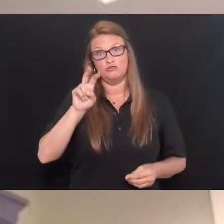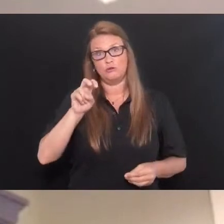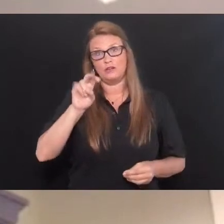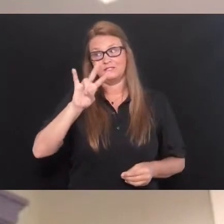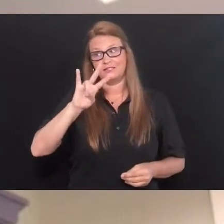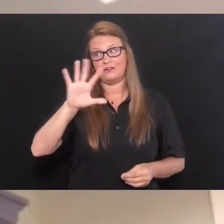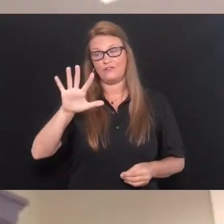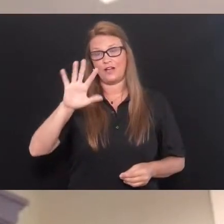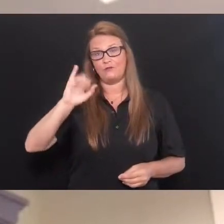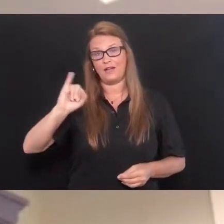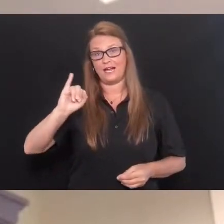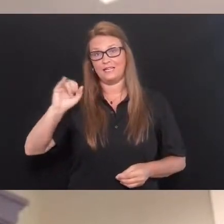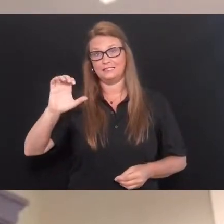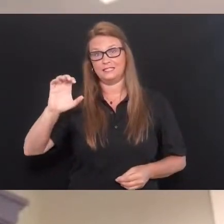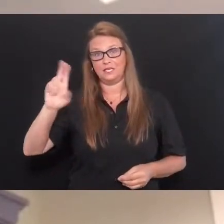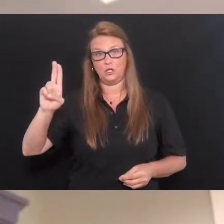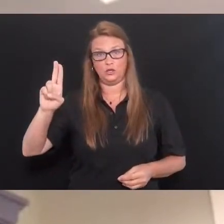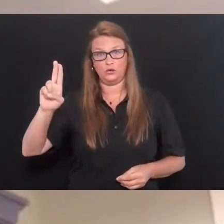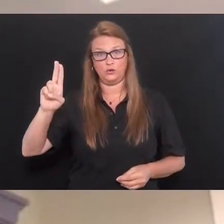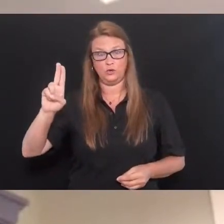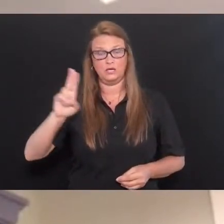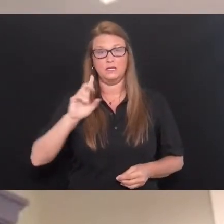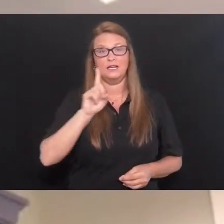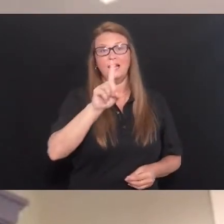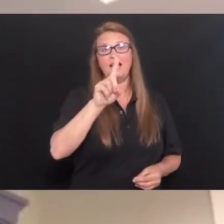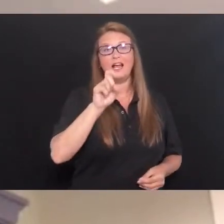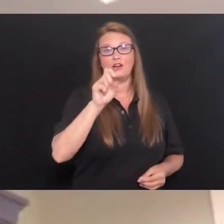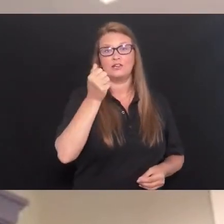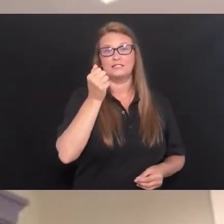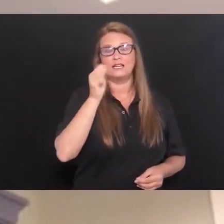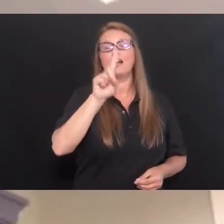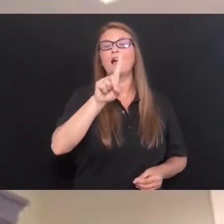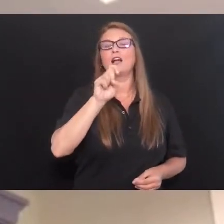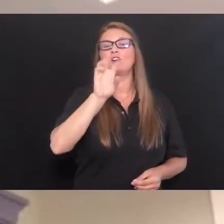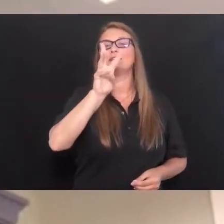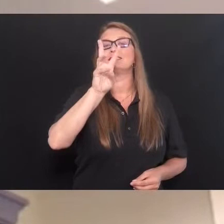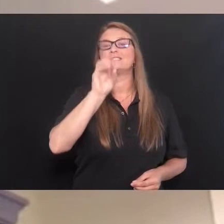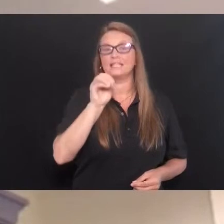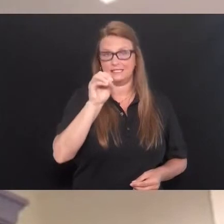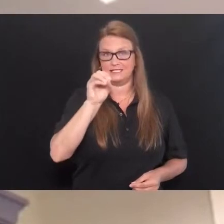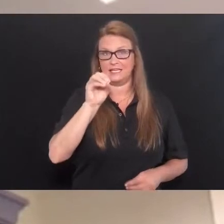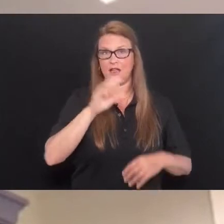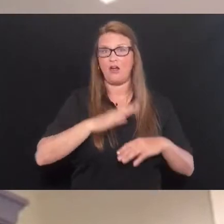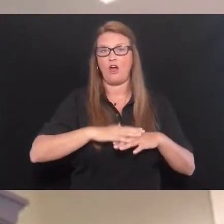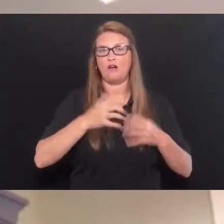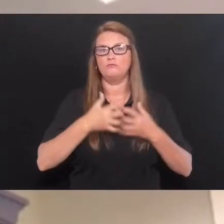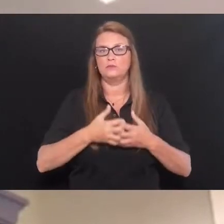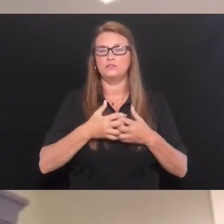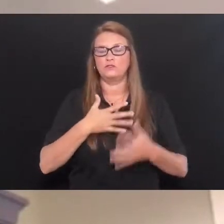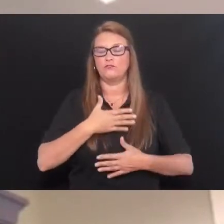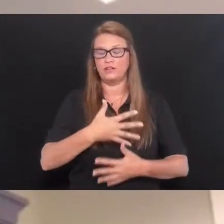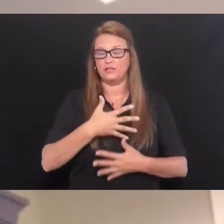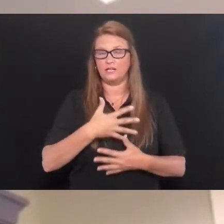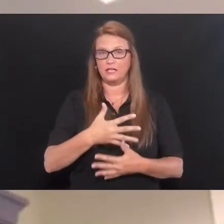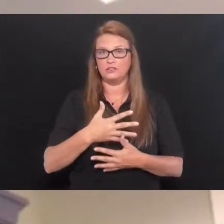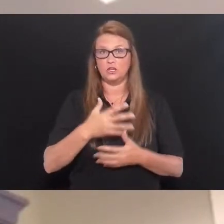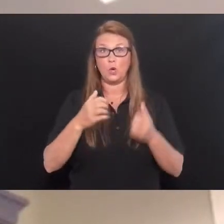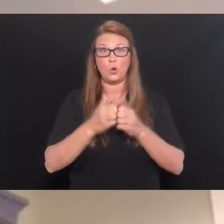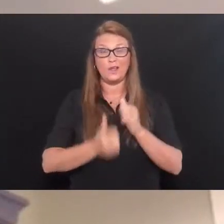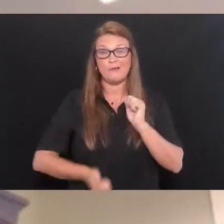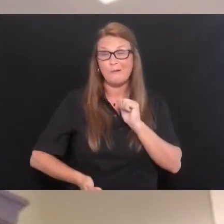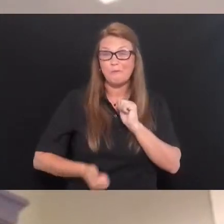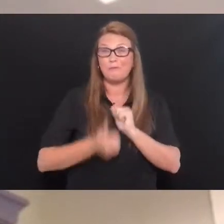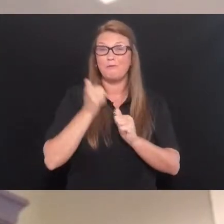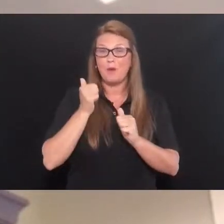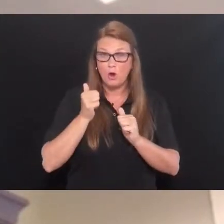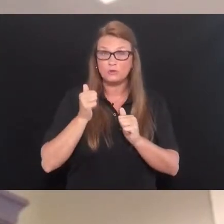275 in the ICU, and 160 on ventilators, with the significant majority of those, as